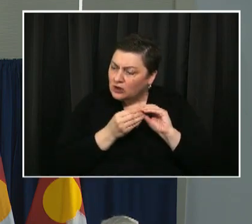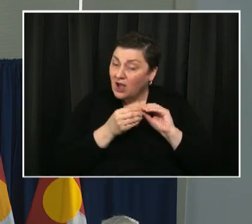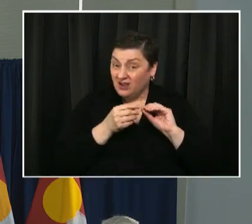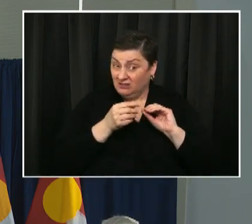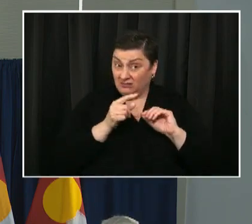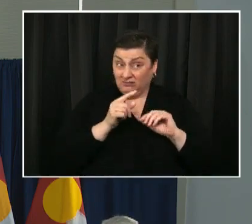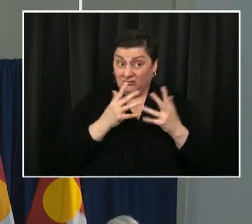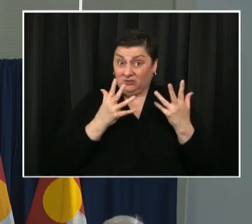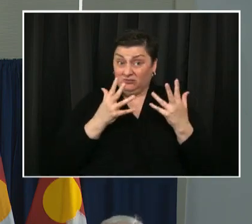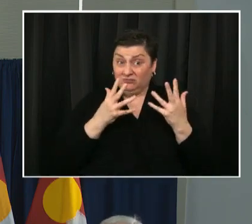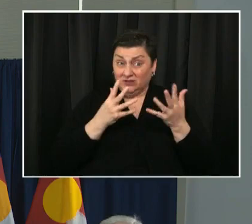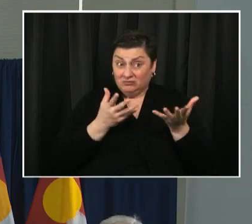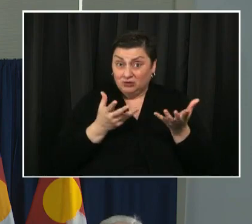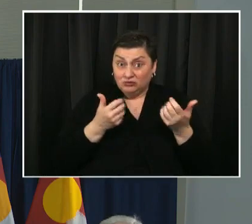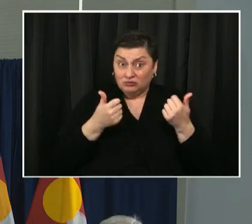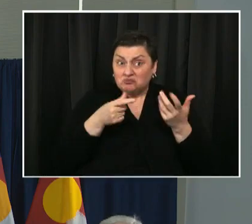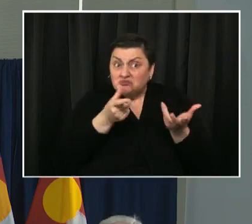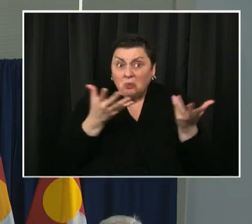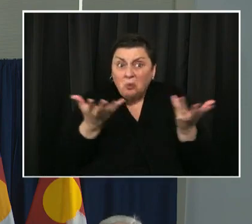and what's being done to increase those?